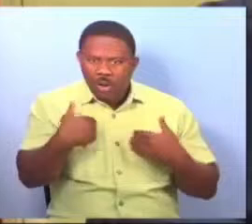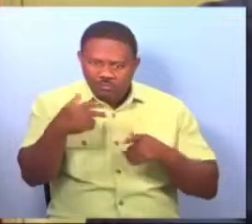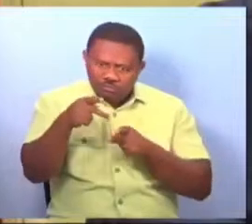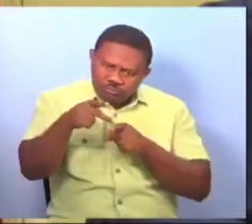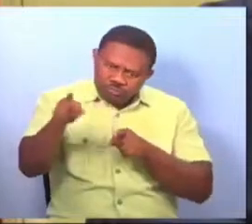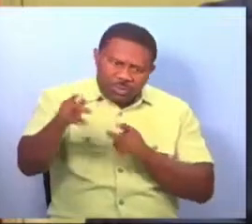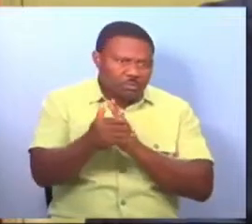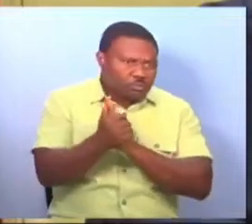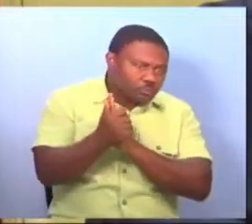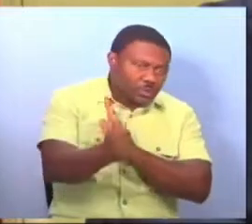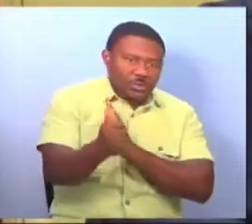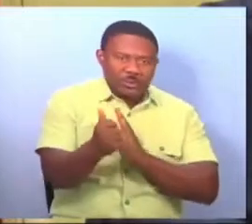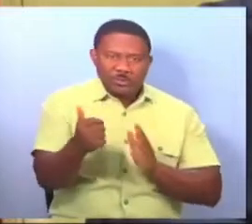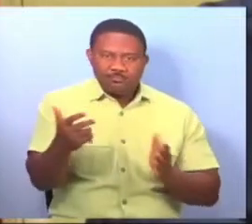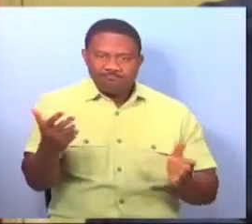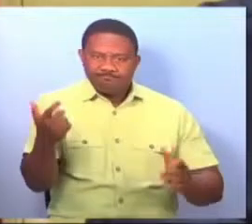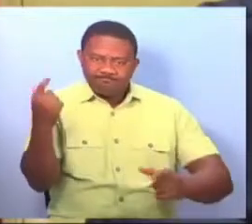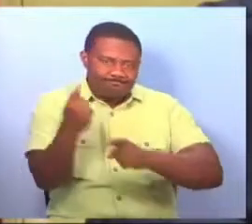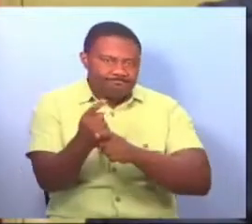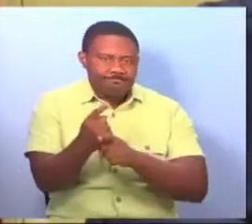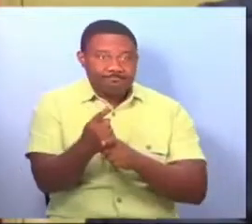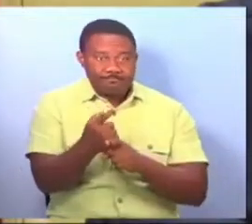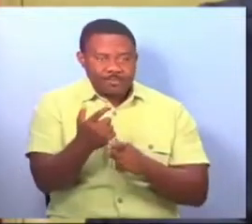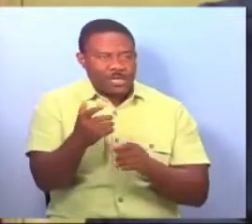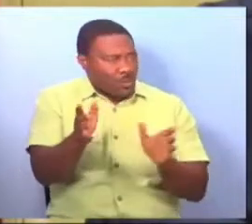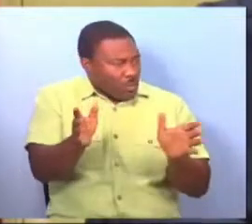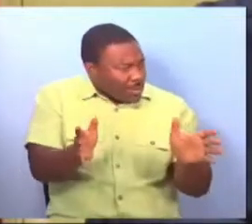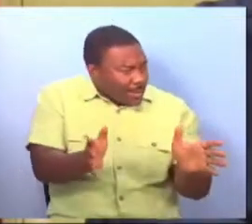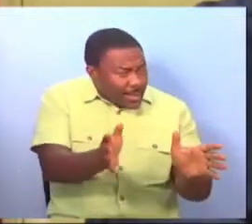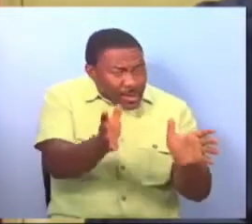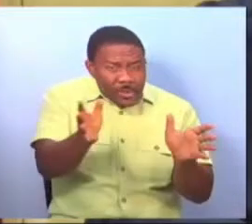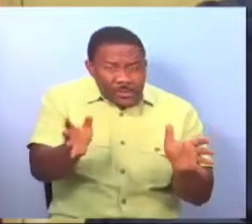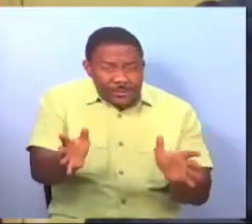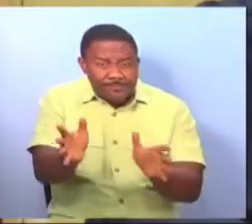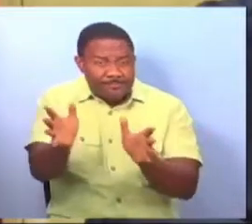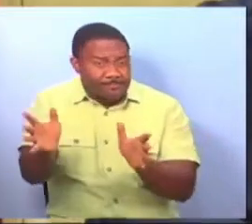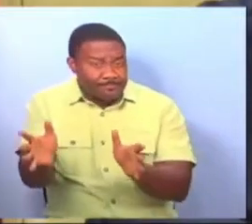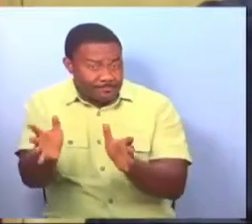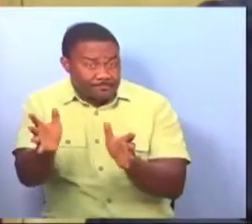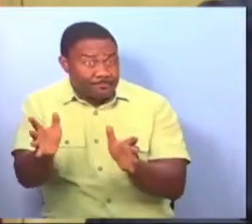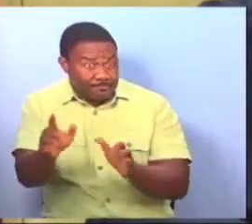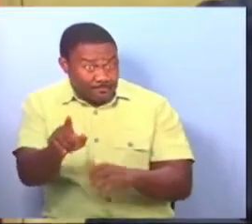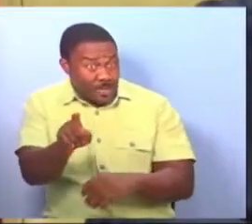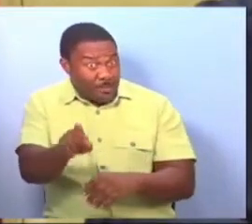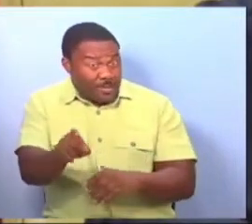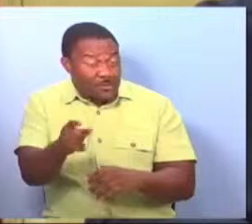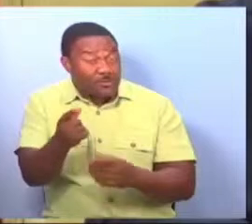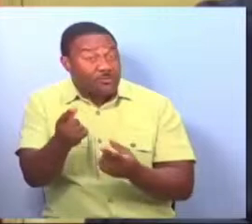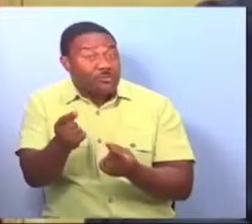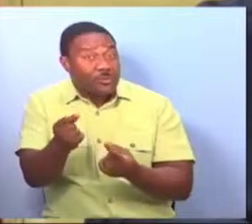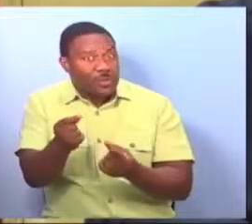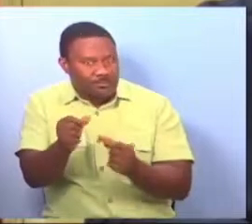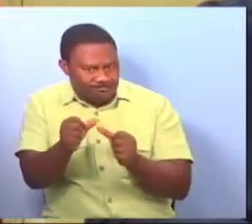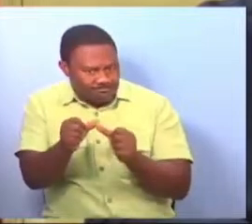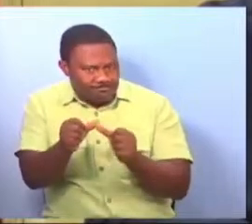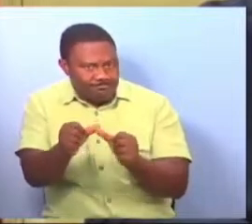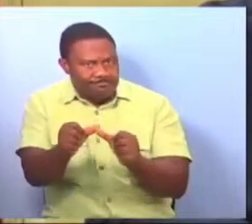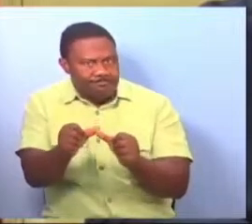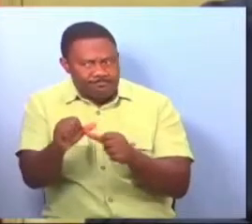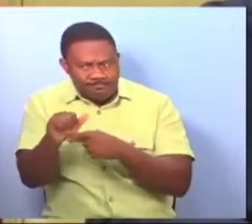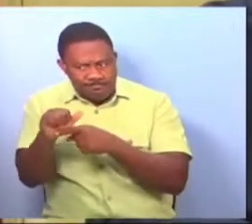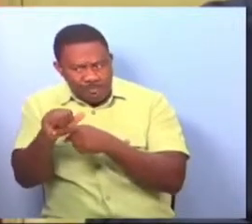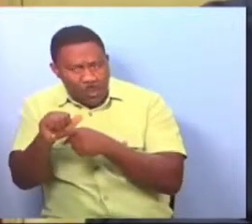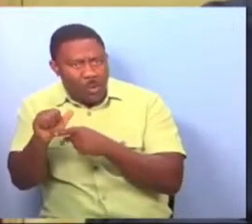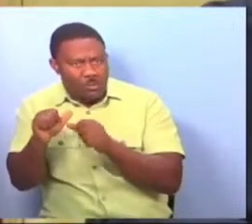professional, one way or the other. And I encourage everybody to continue to